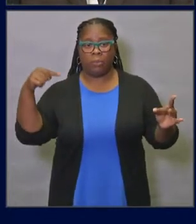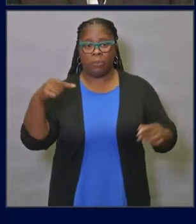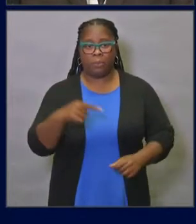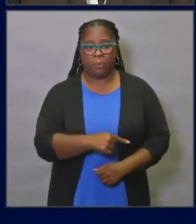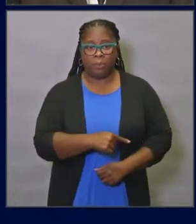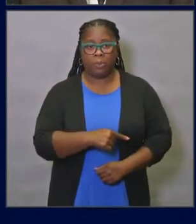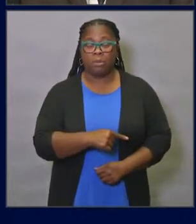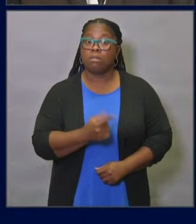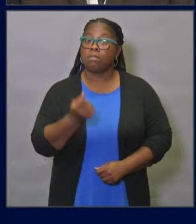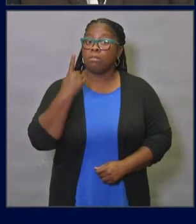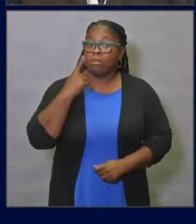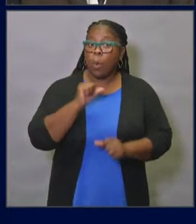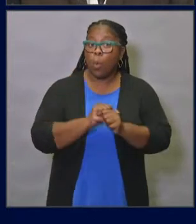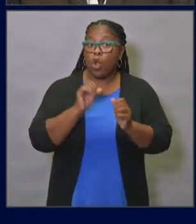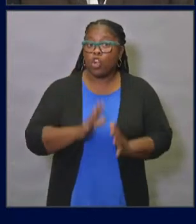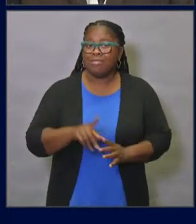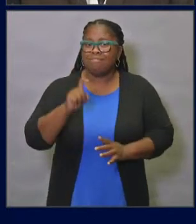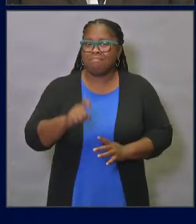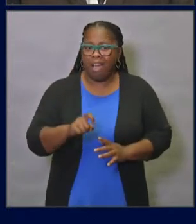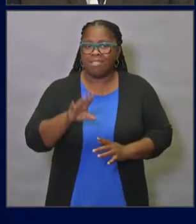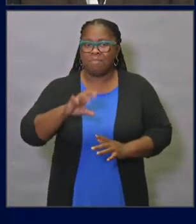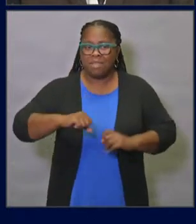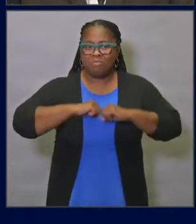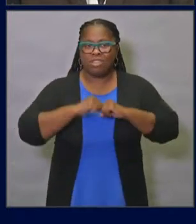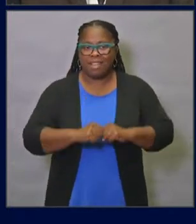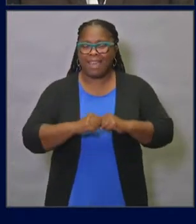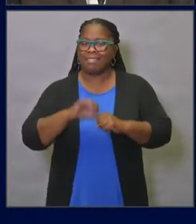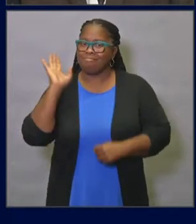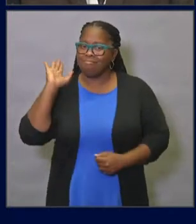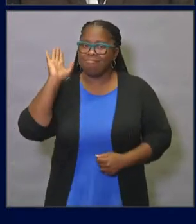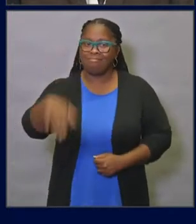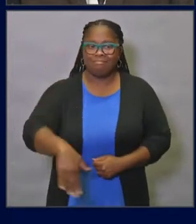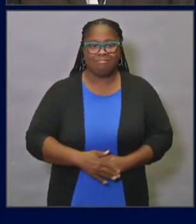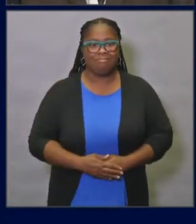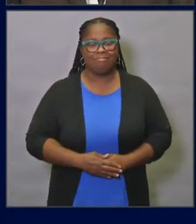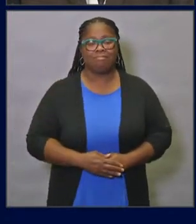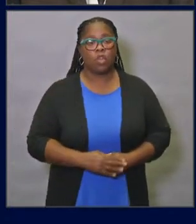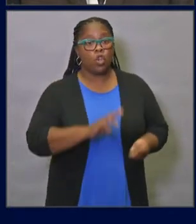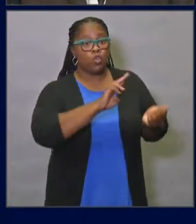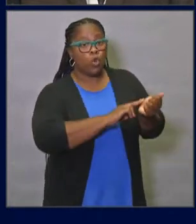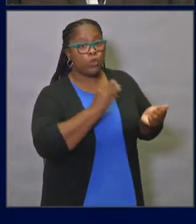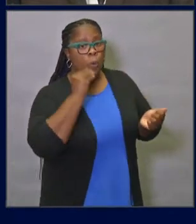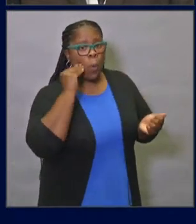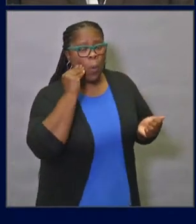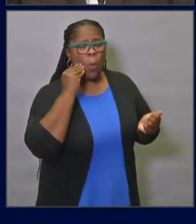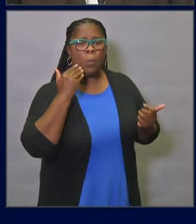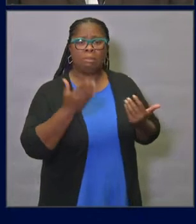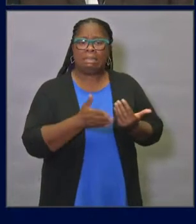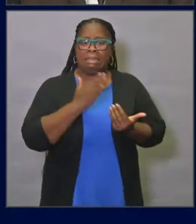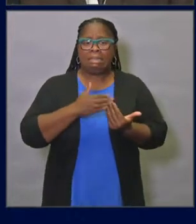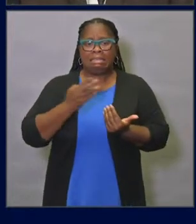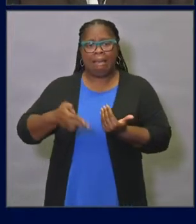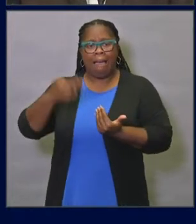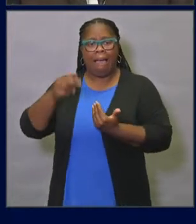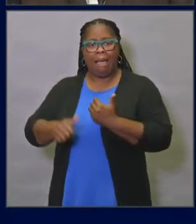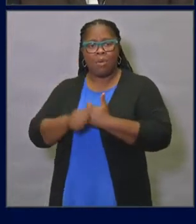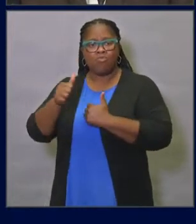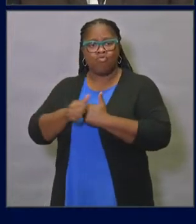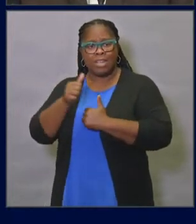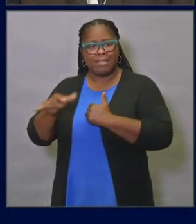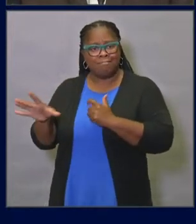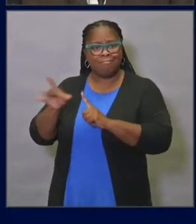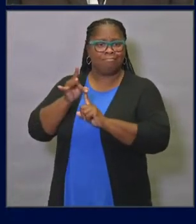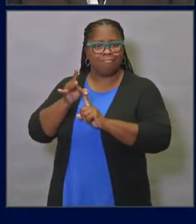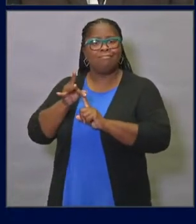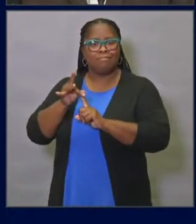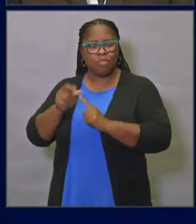protected the entire time they're at work. Our most vulnerable residents in nursing homes need to be safe, and we need to continue to forego our traditional